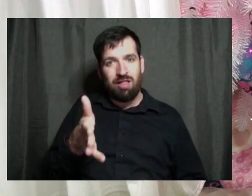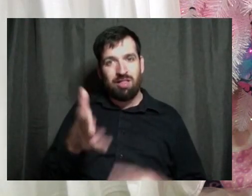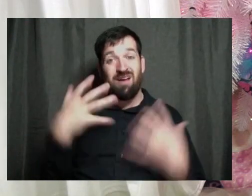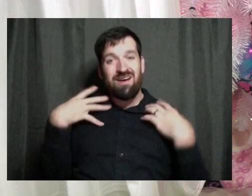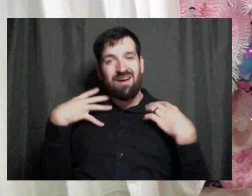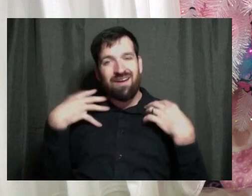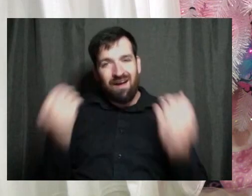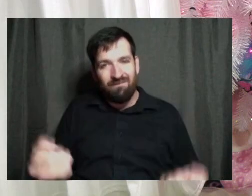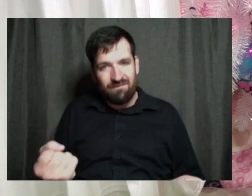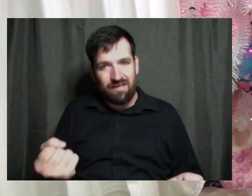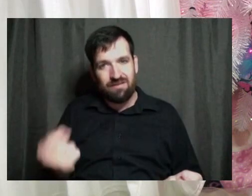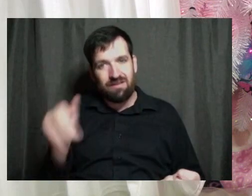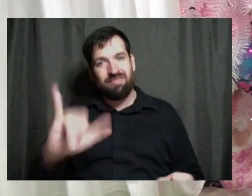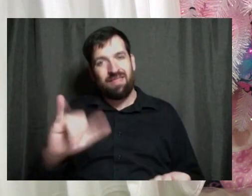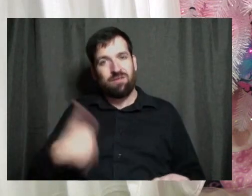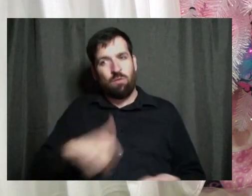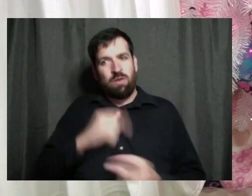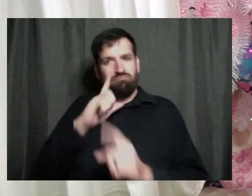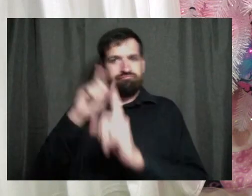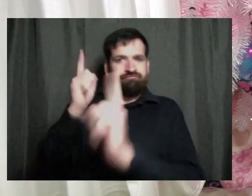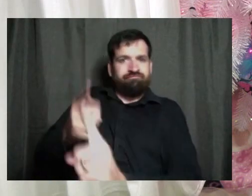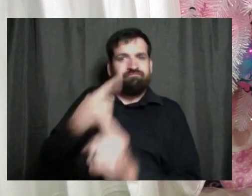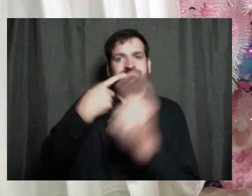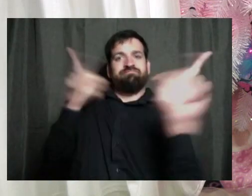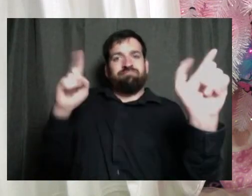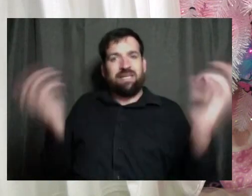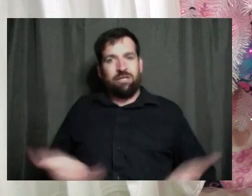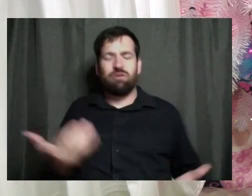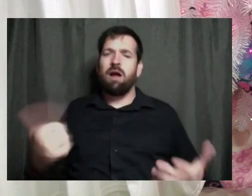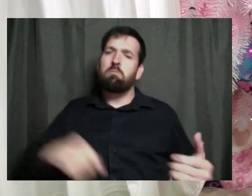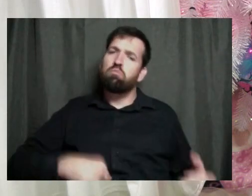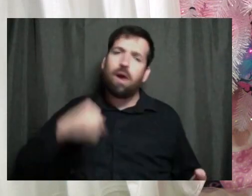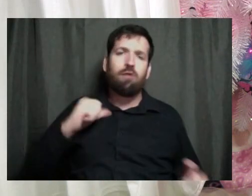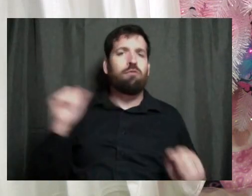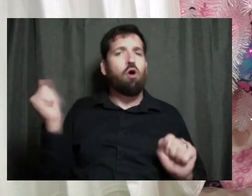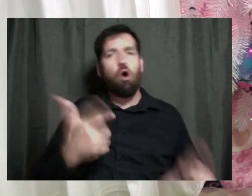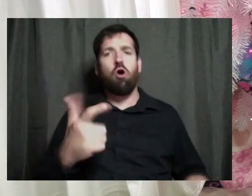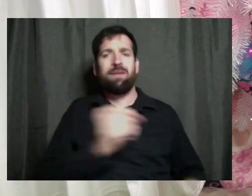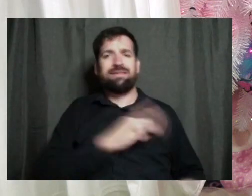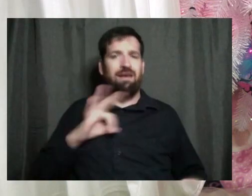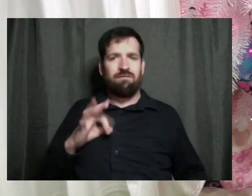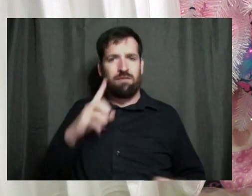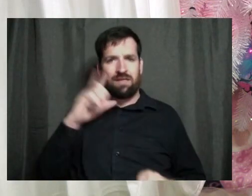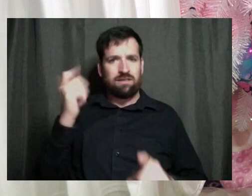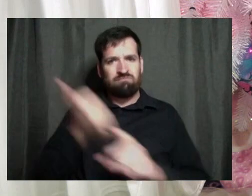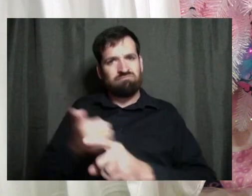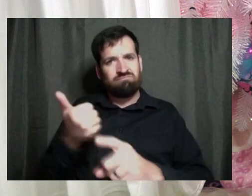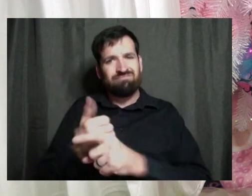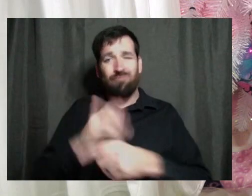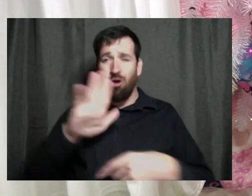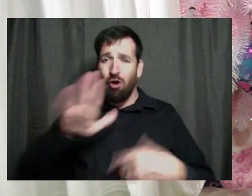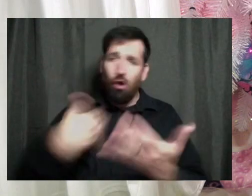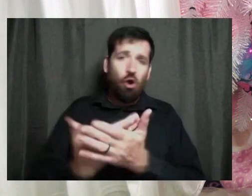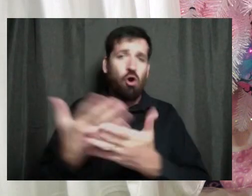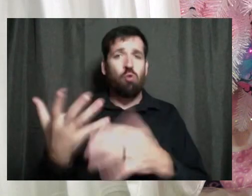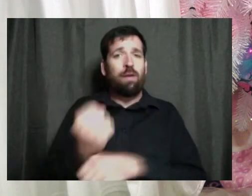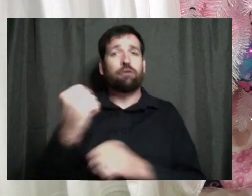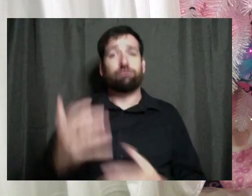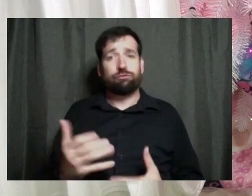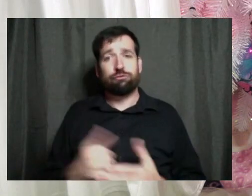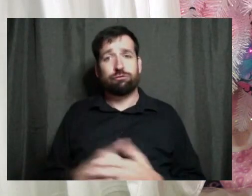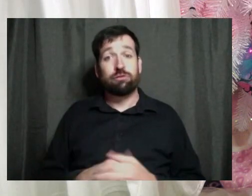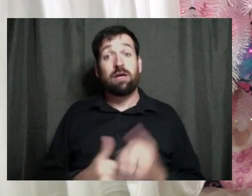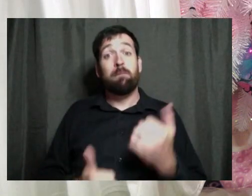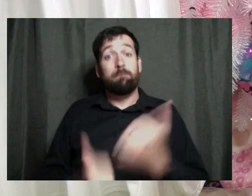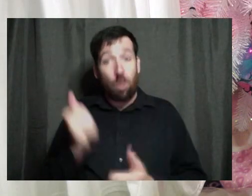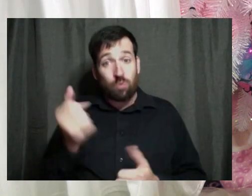we achieve here. And I'm so proud of all my staff because they're all winners. And most of them are also breast